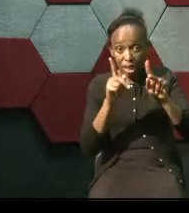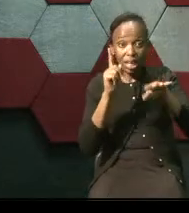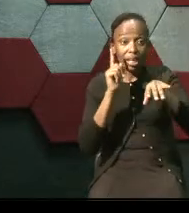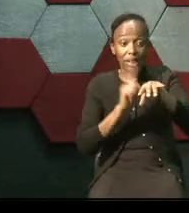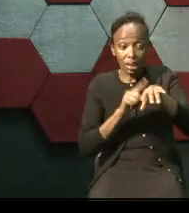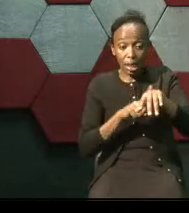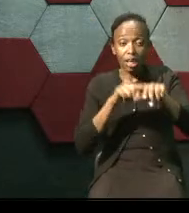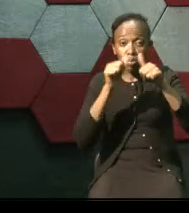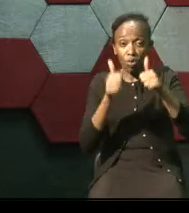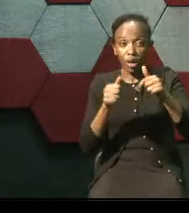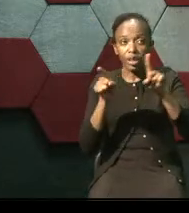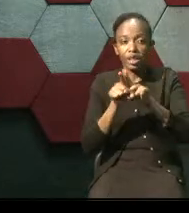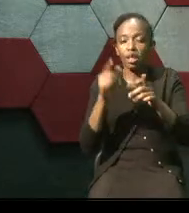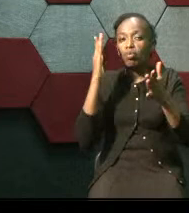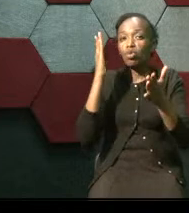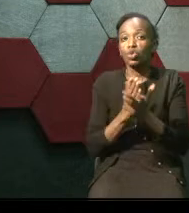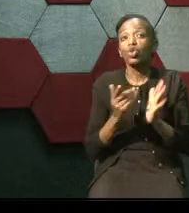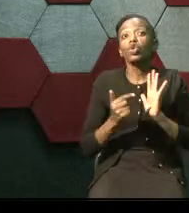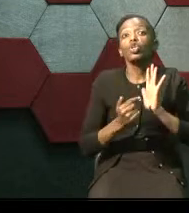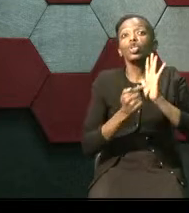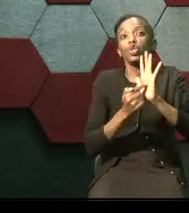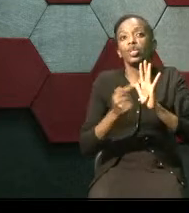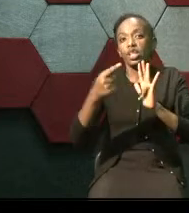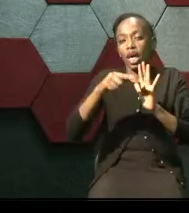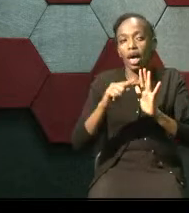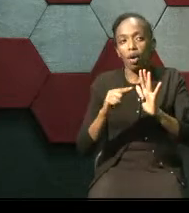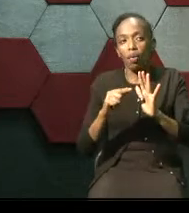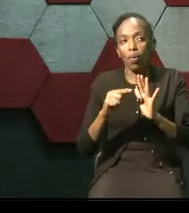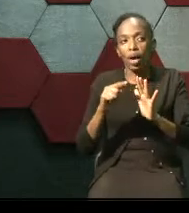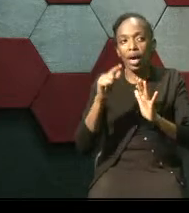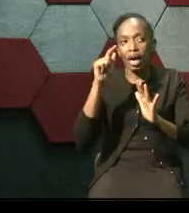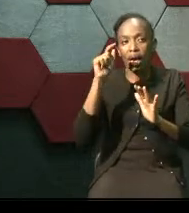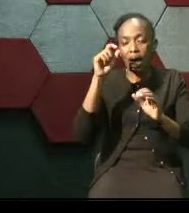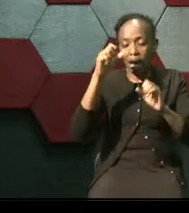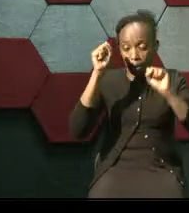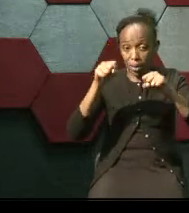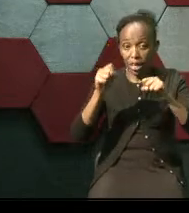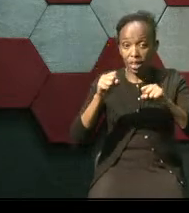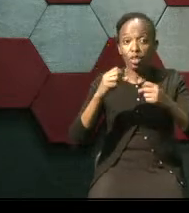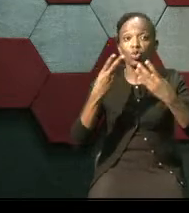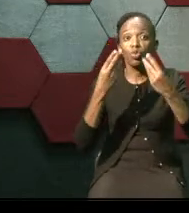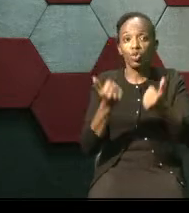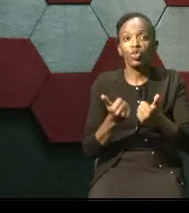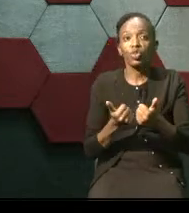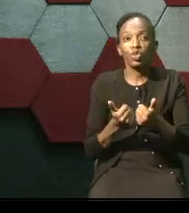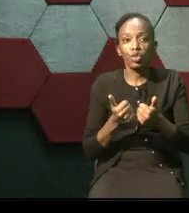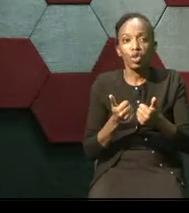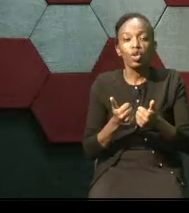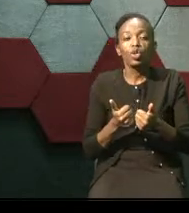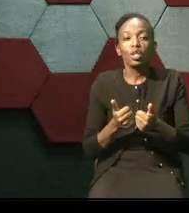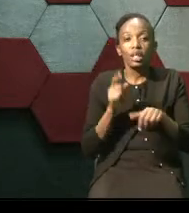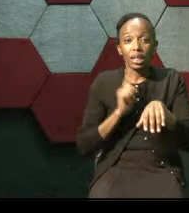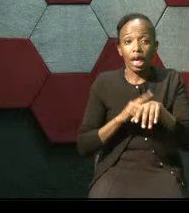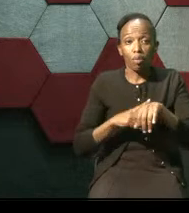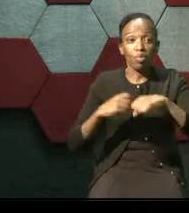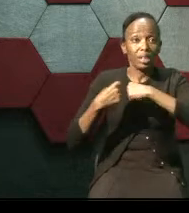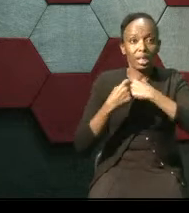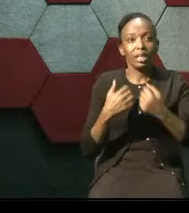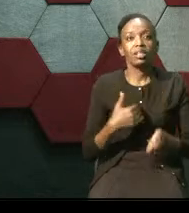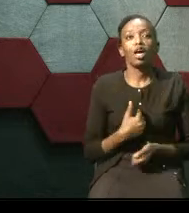timely, and truly showcases our youth's ability to create solutions to pressing